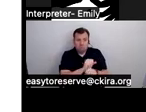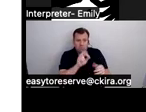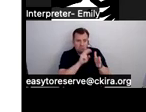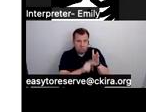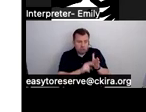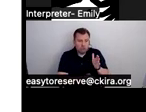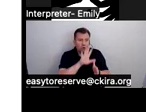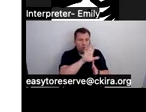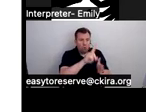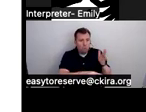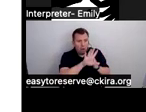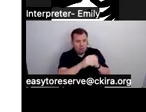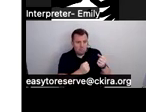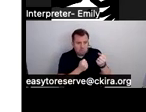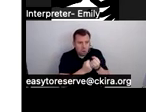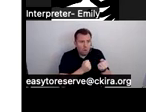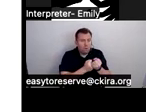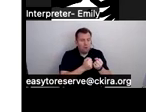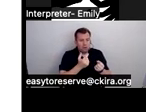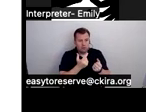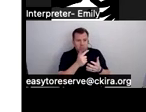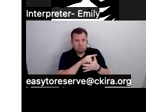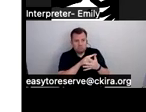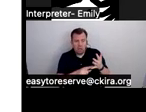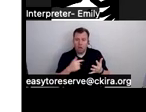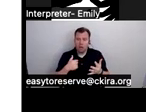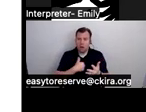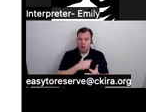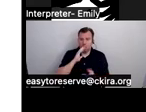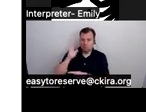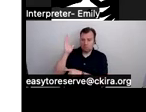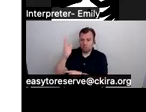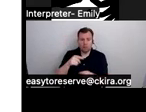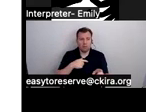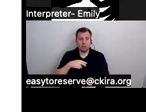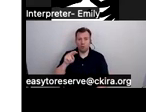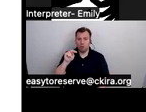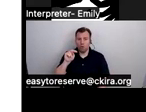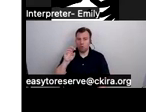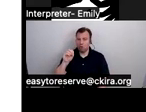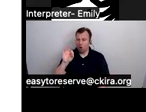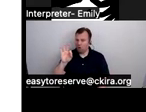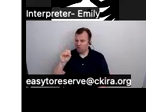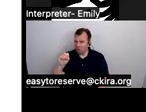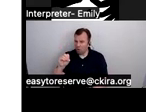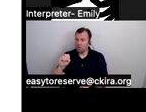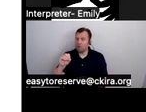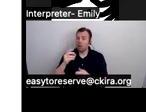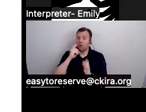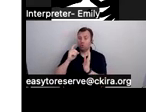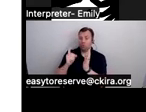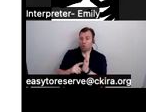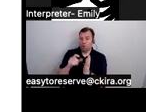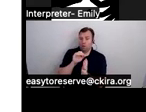mechanisms that they support. I'll talk a little bit about these, what are called NOFOs, in a couple of minutes. These are Notice of Funding